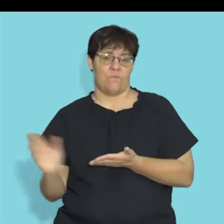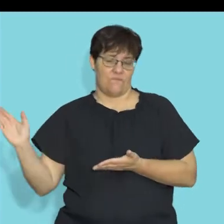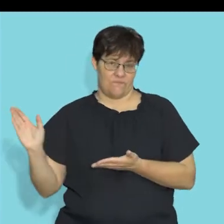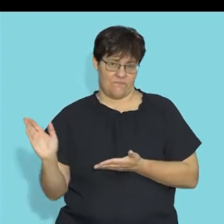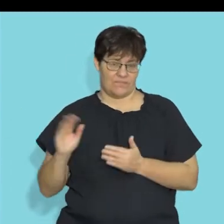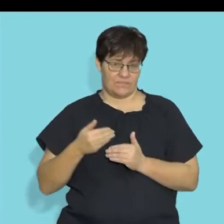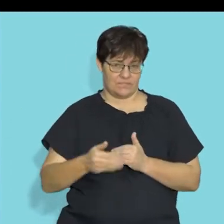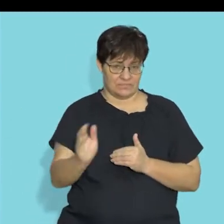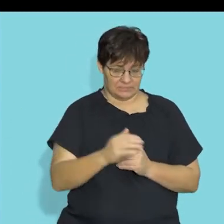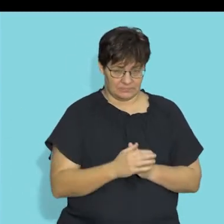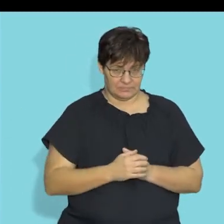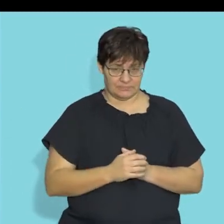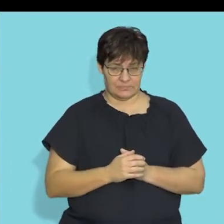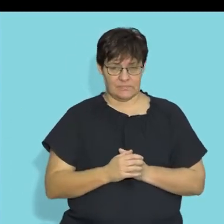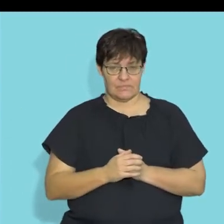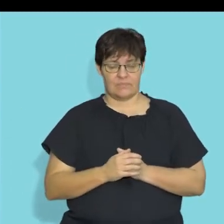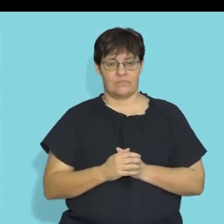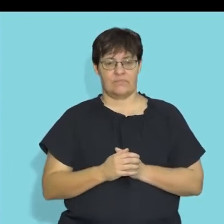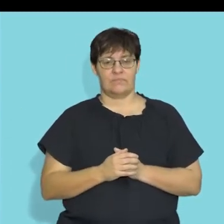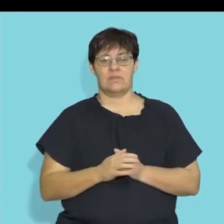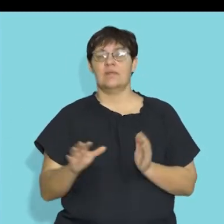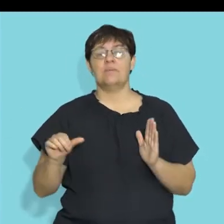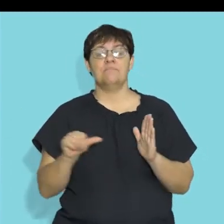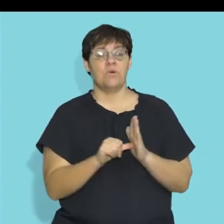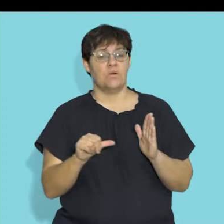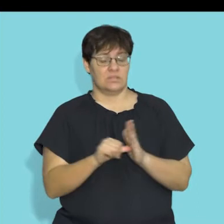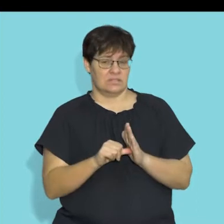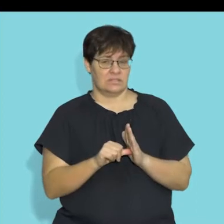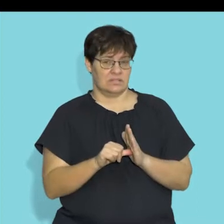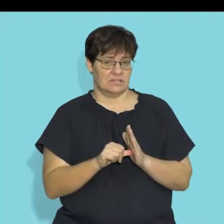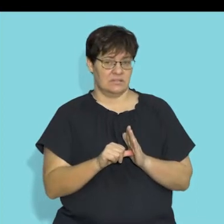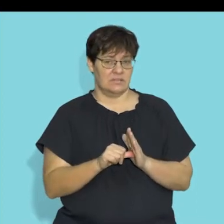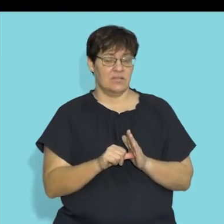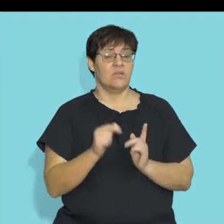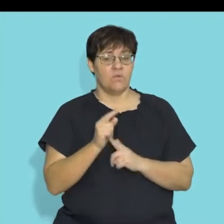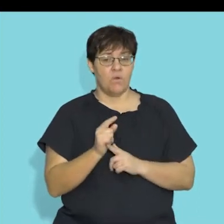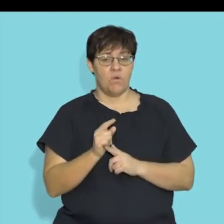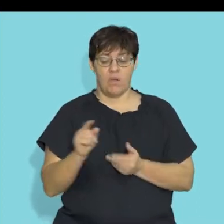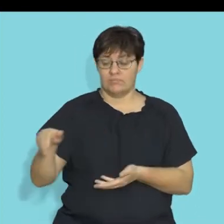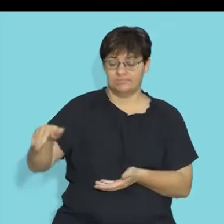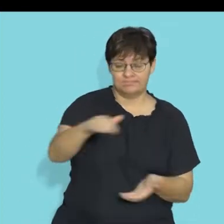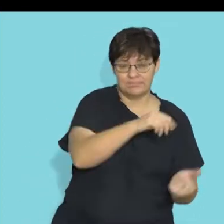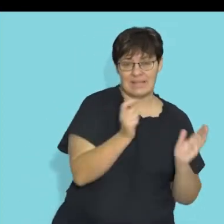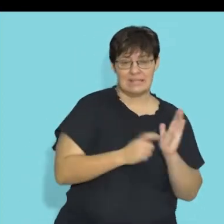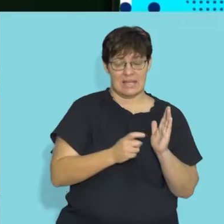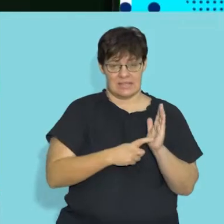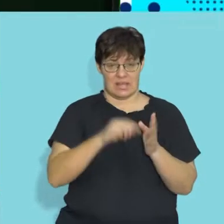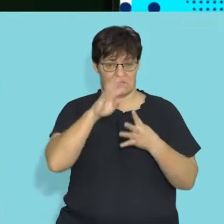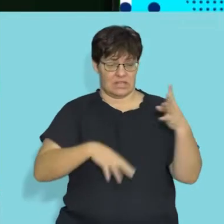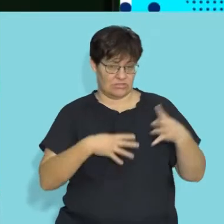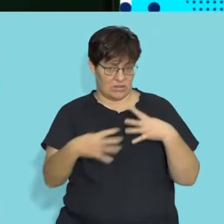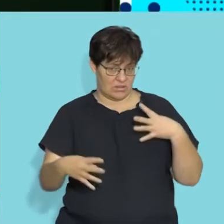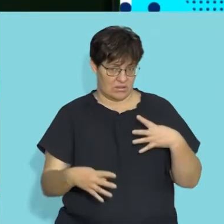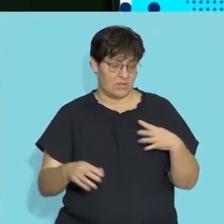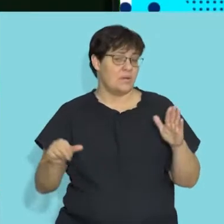off thereafter. Right, so this is important when it comes to your debtors collection schedule. What